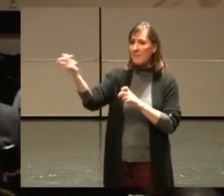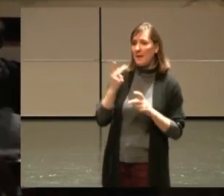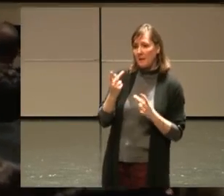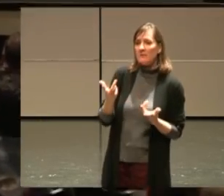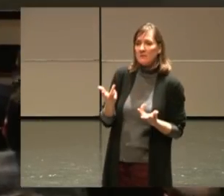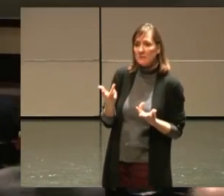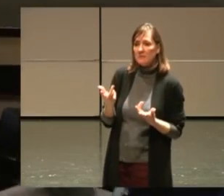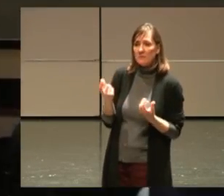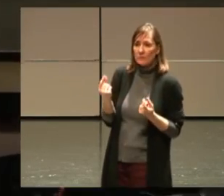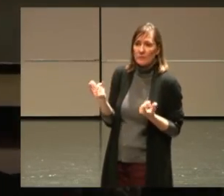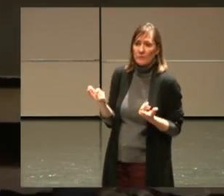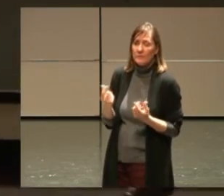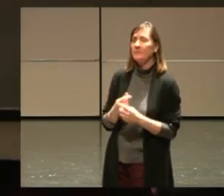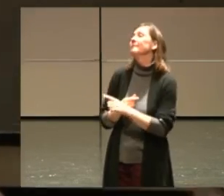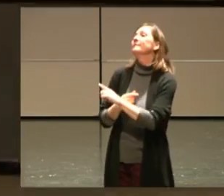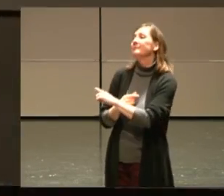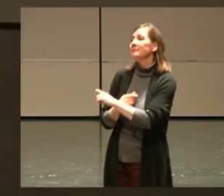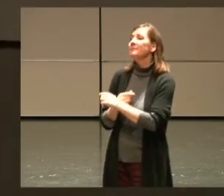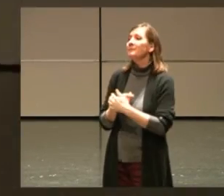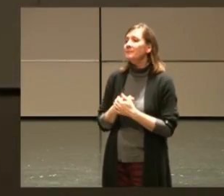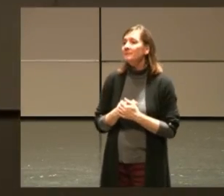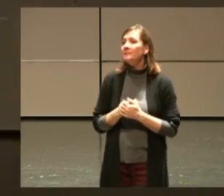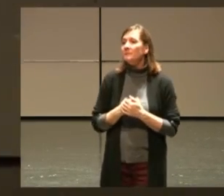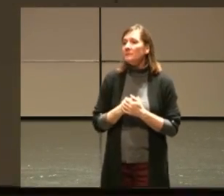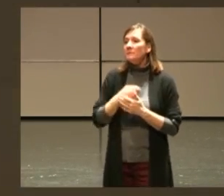let me back up a little bit and talk about